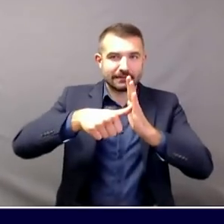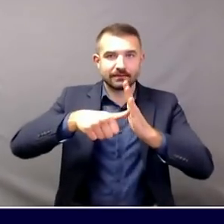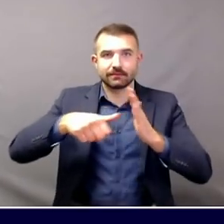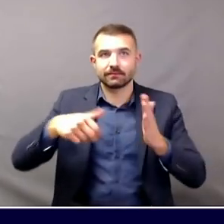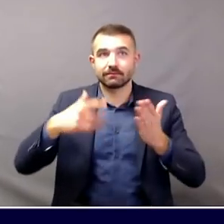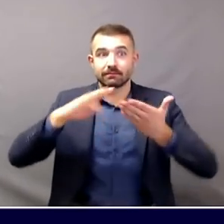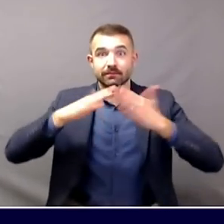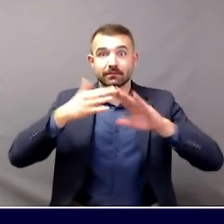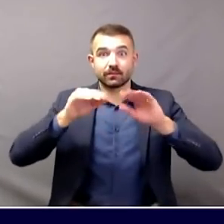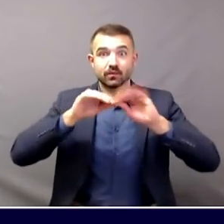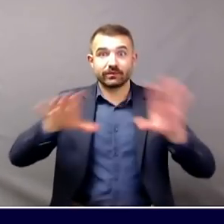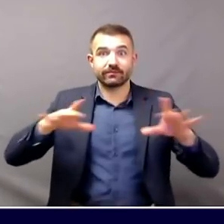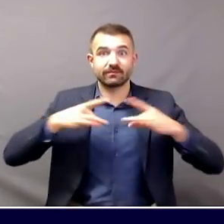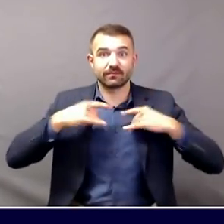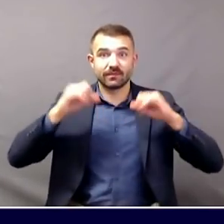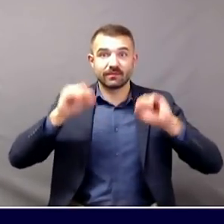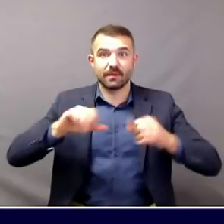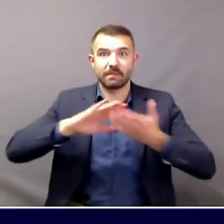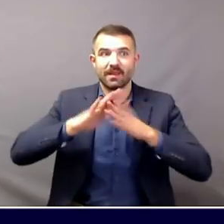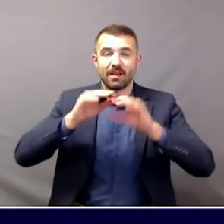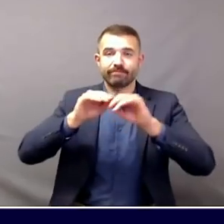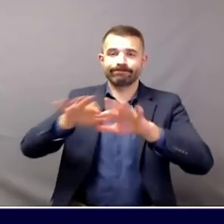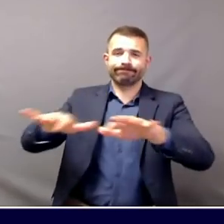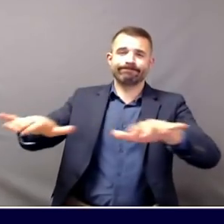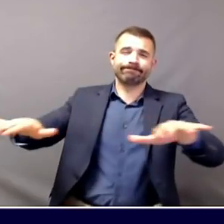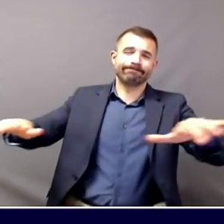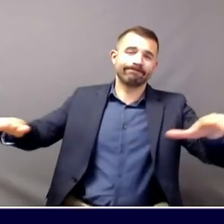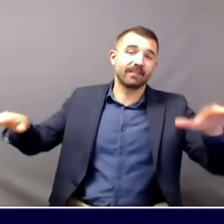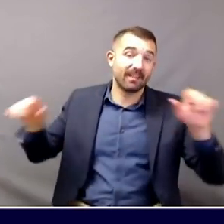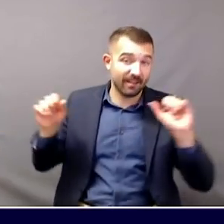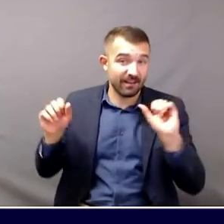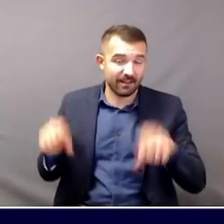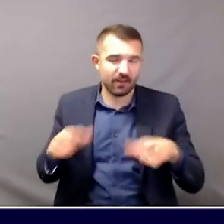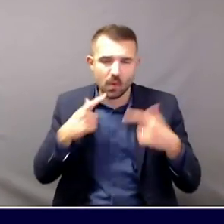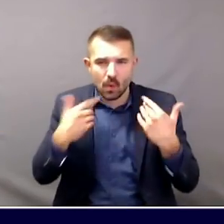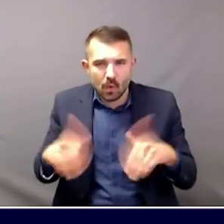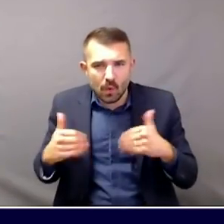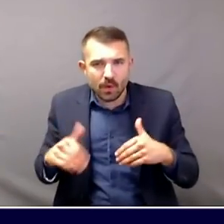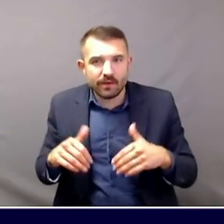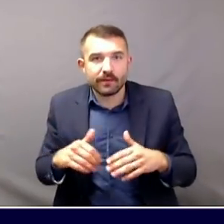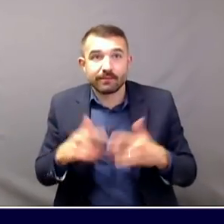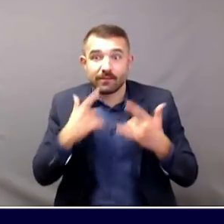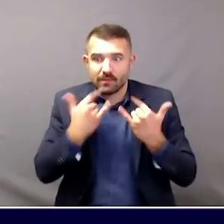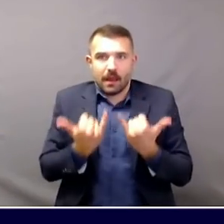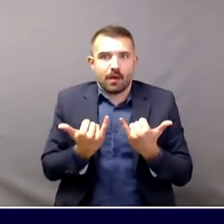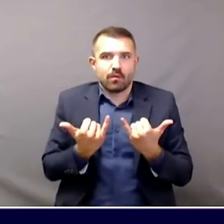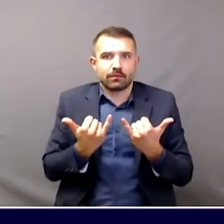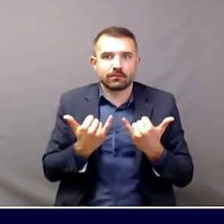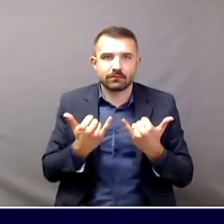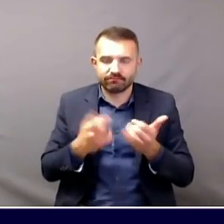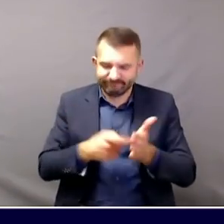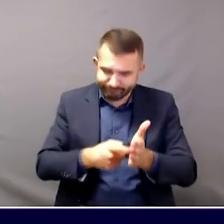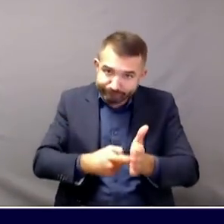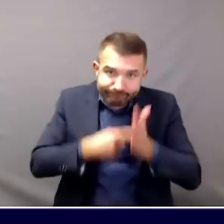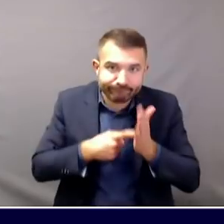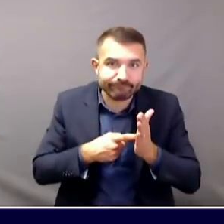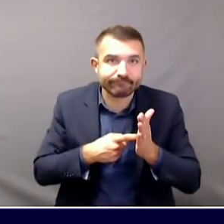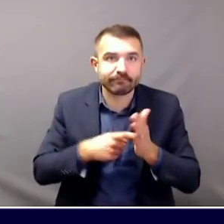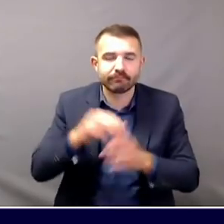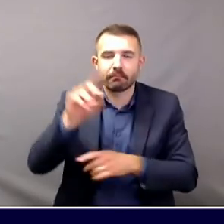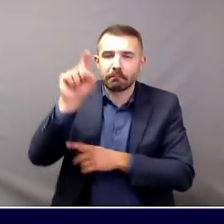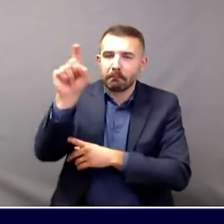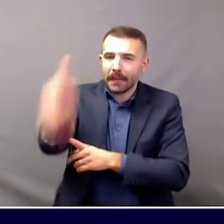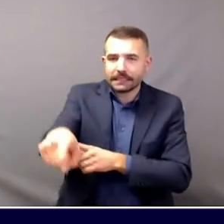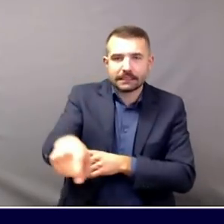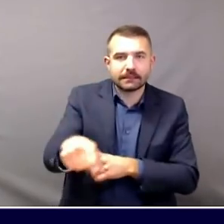at stake for where we are right now with respect to this outbreak. Now more than ever, it is really critical that everyone do the